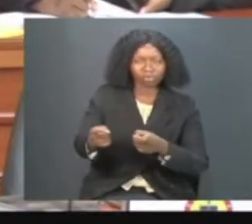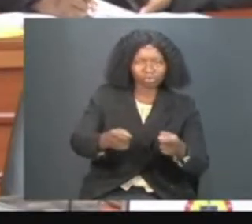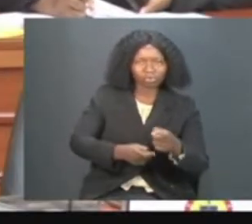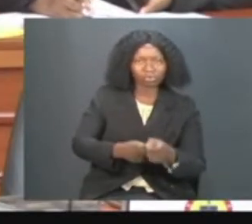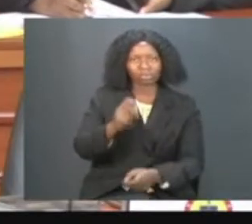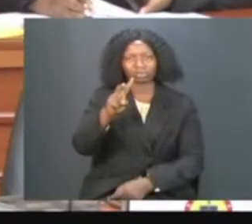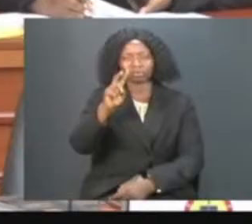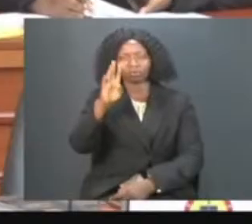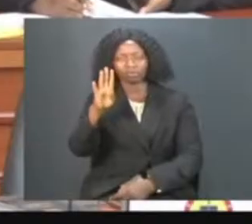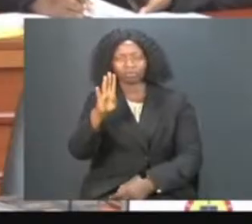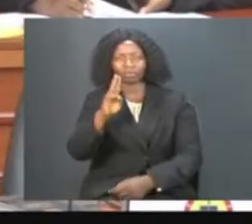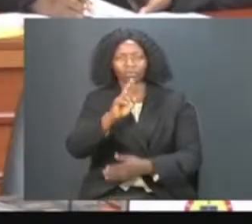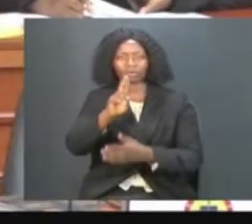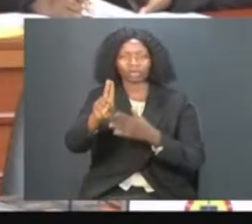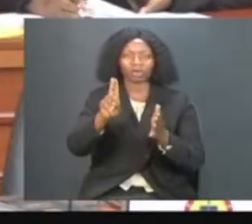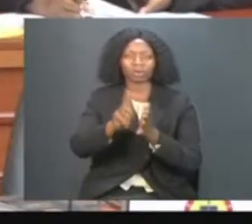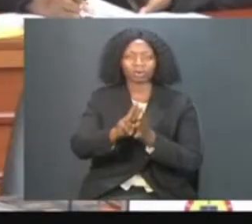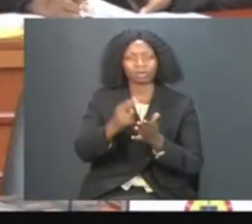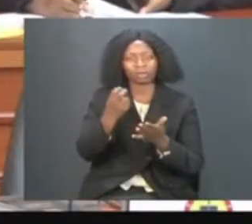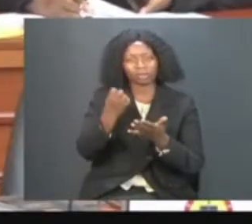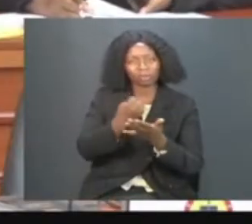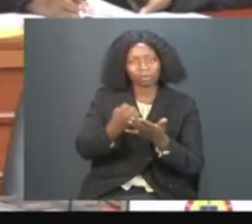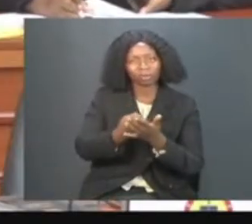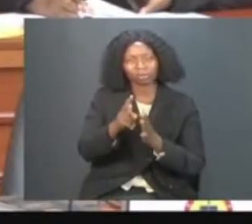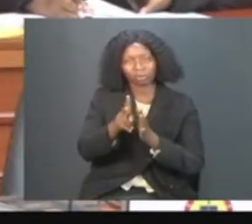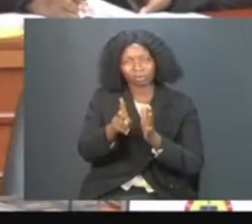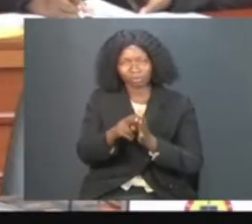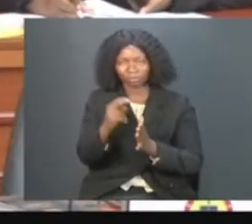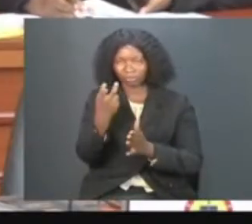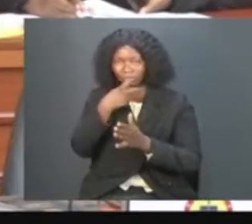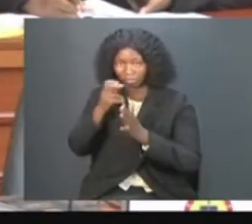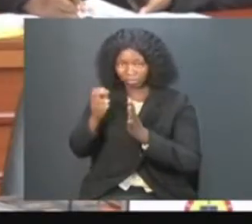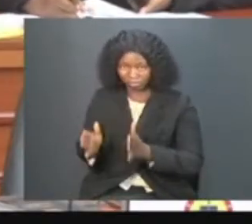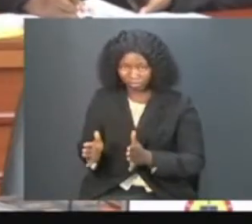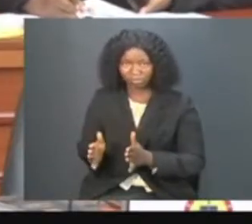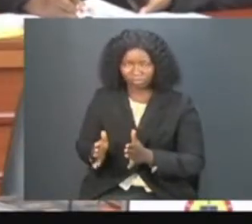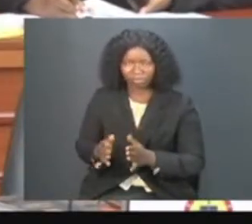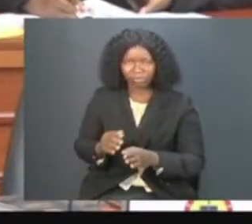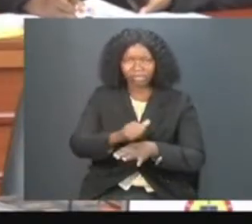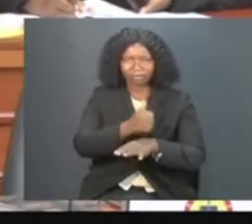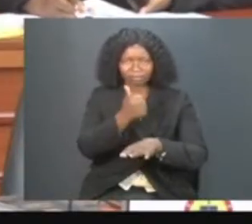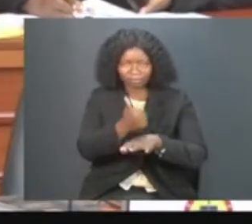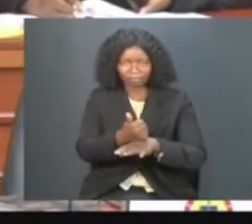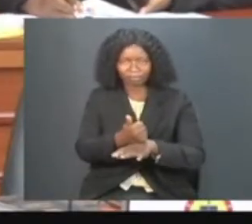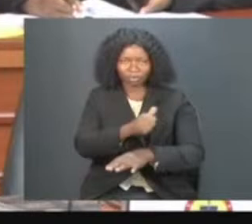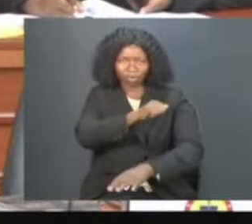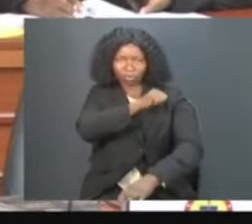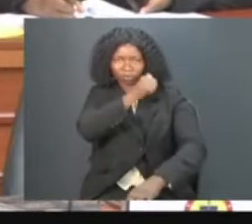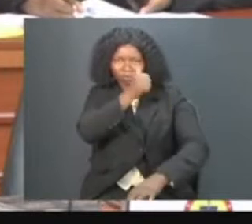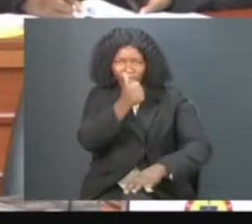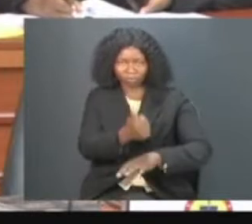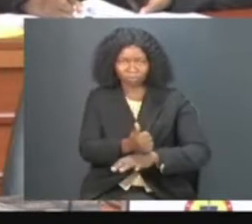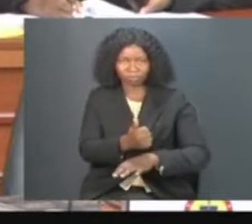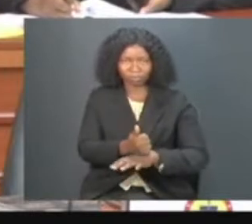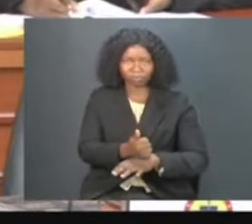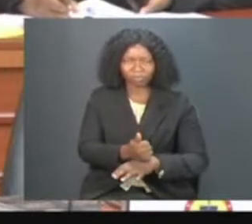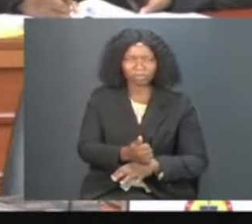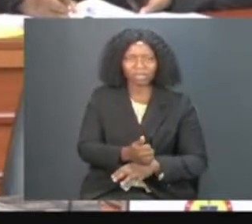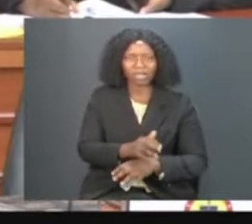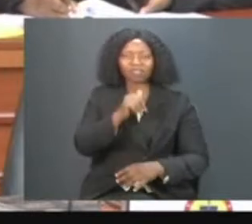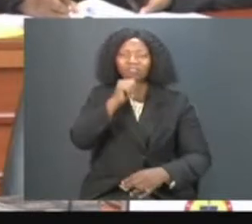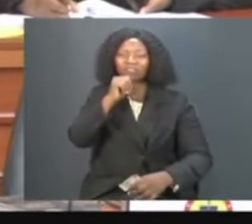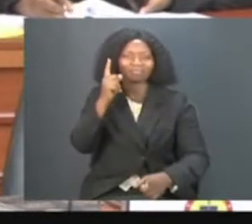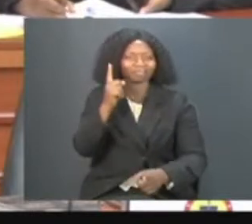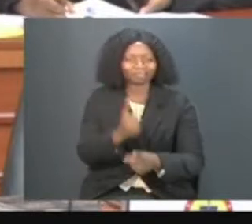24-hour economy policy? Mr. Speaker, establishing authorities are not